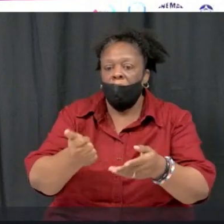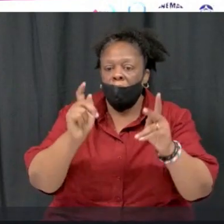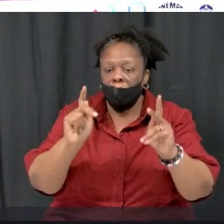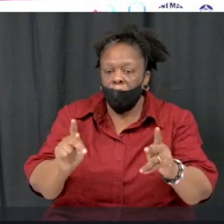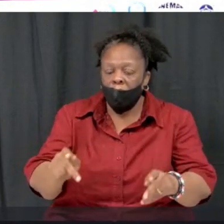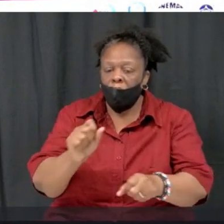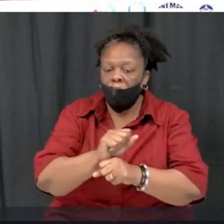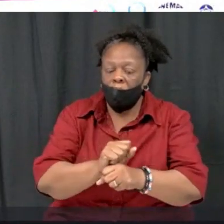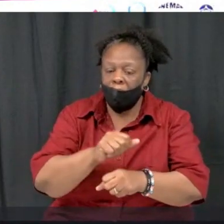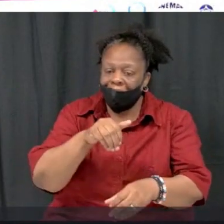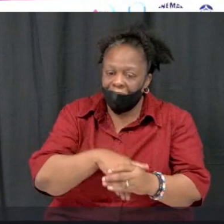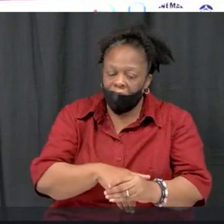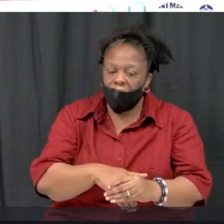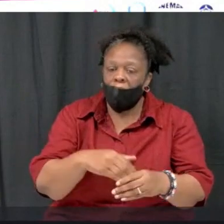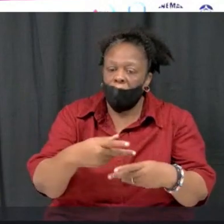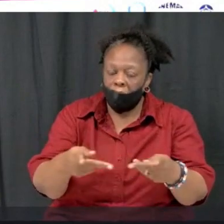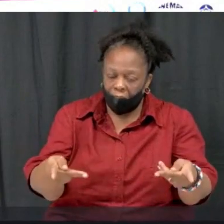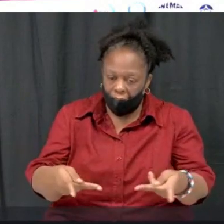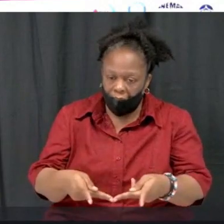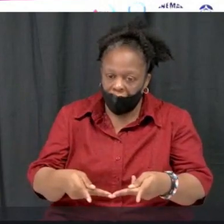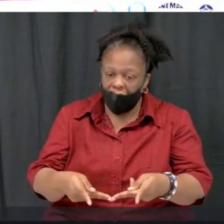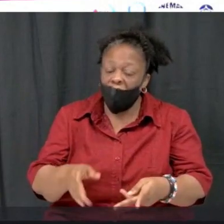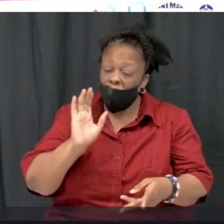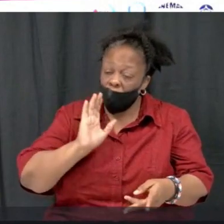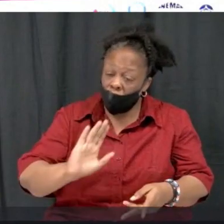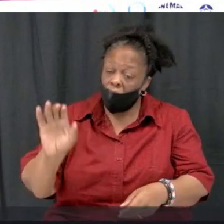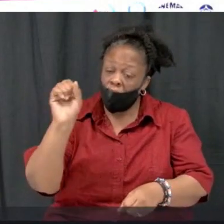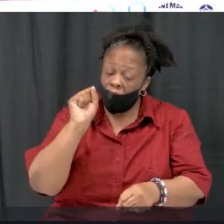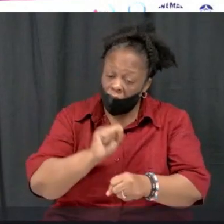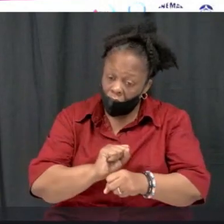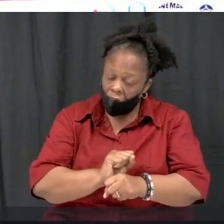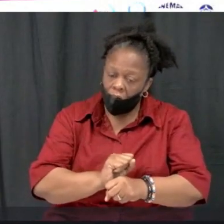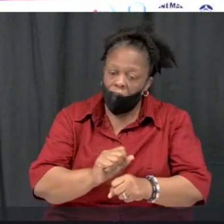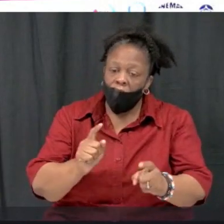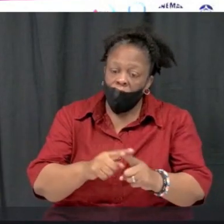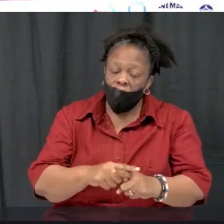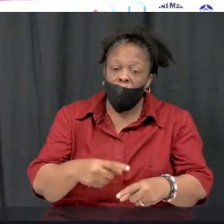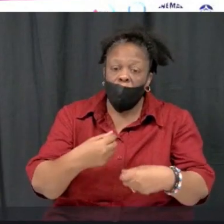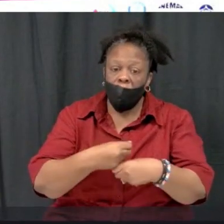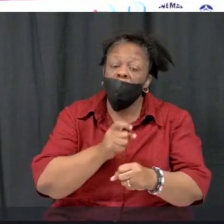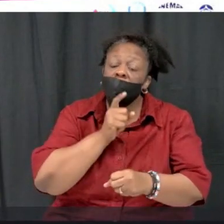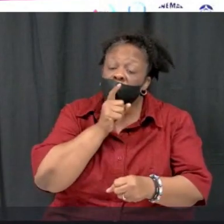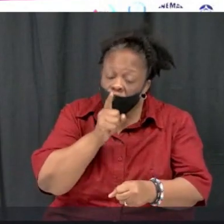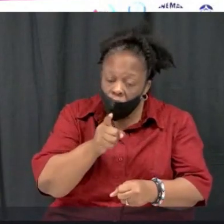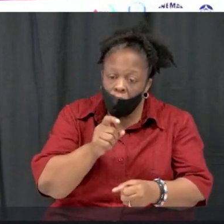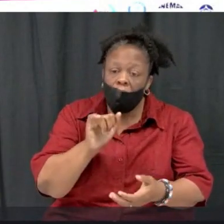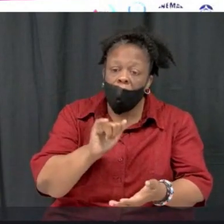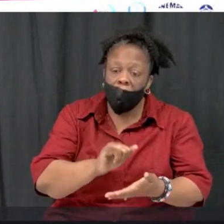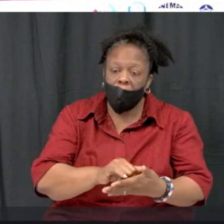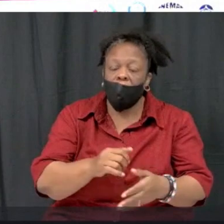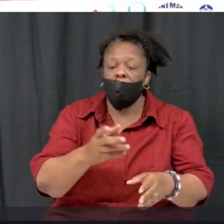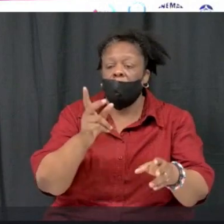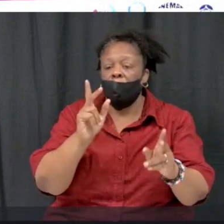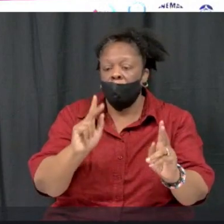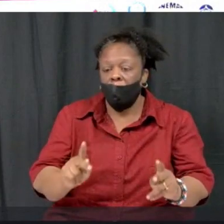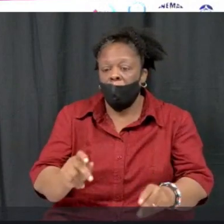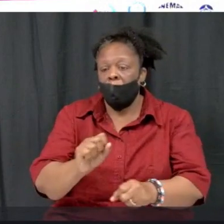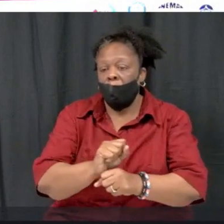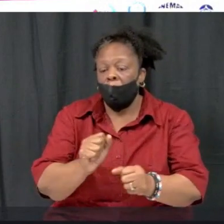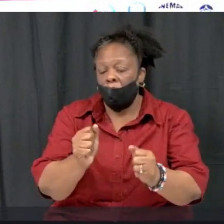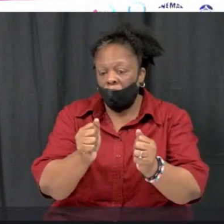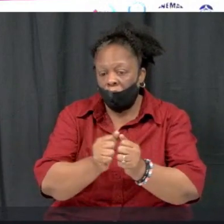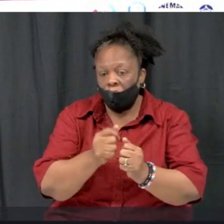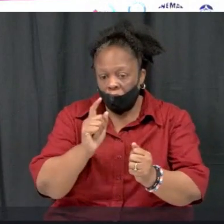Kitts and Nevis safe. It is the duty of you as an employer to keep your staff safe and